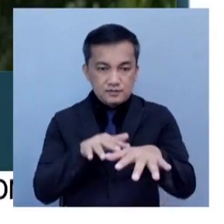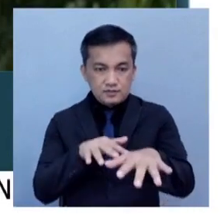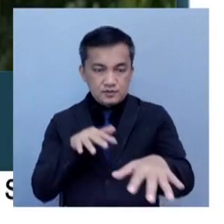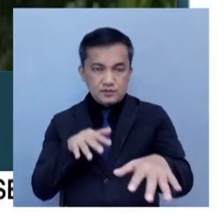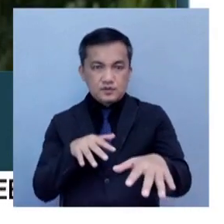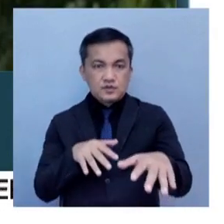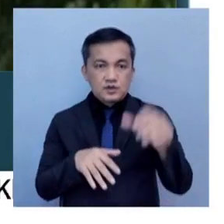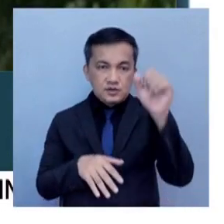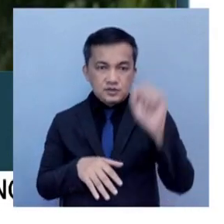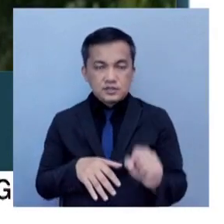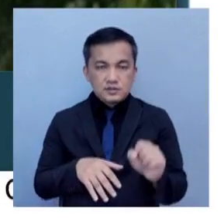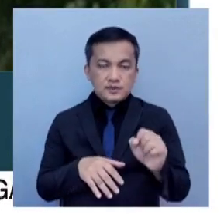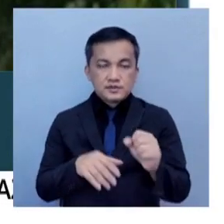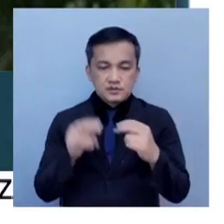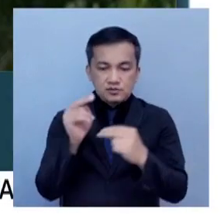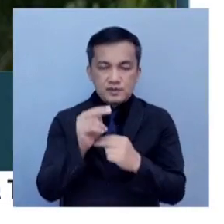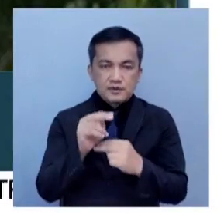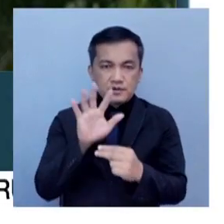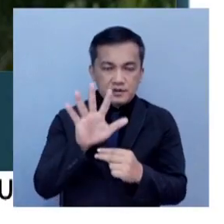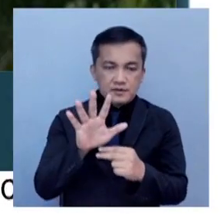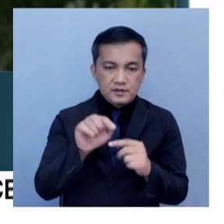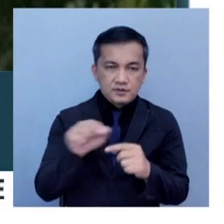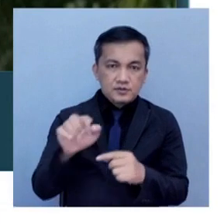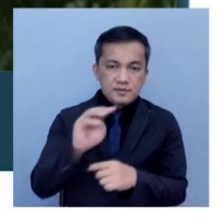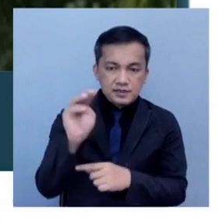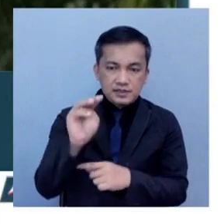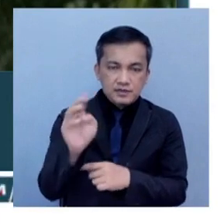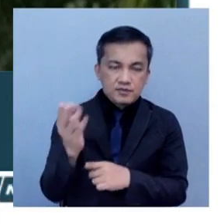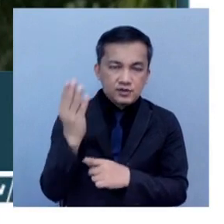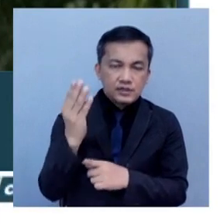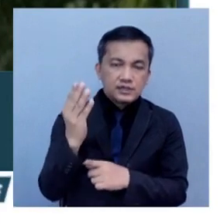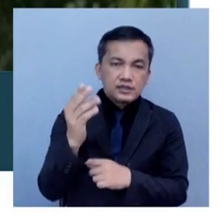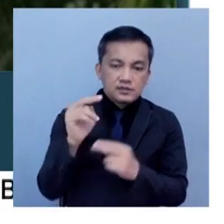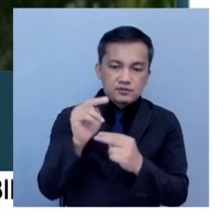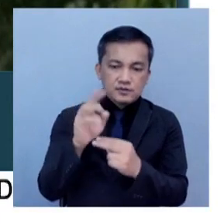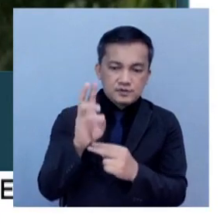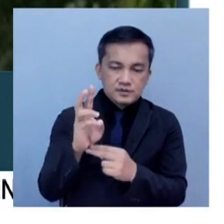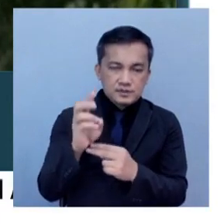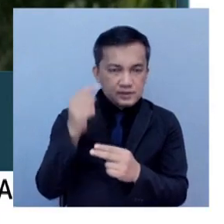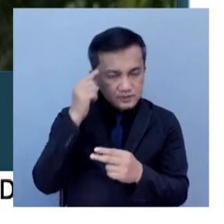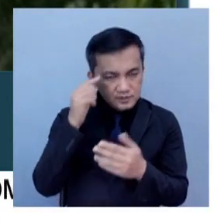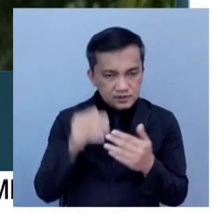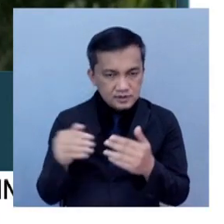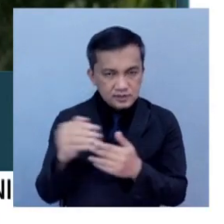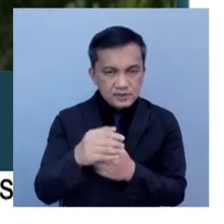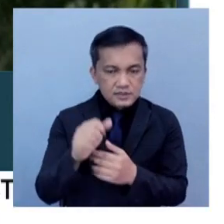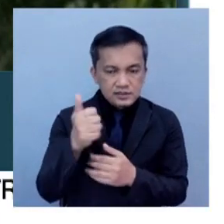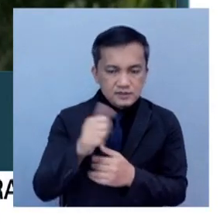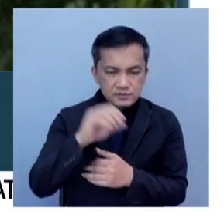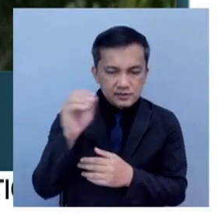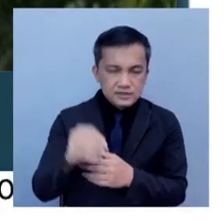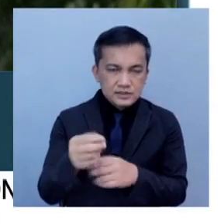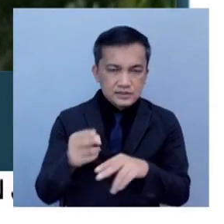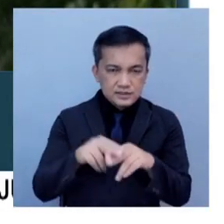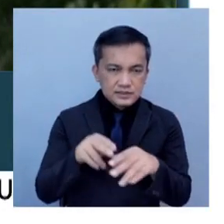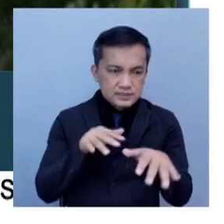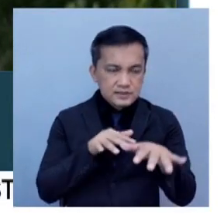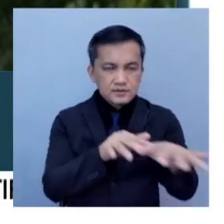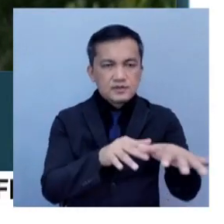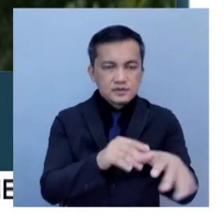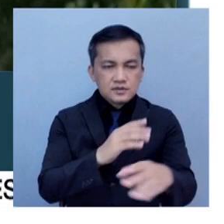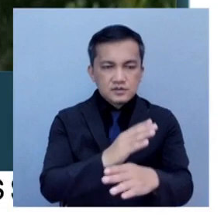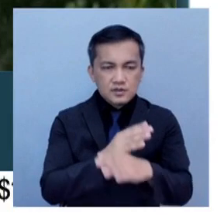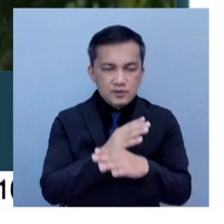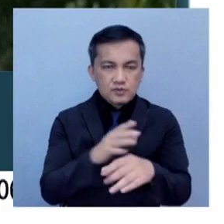on November 5 through Monday morning, November 6, with an anticipated 10% increase in traffic. To avoid